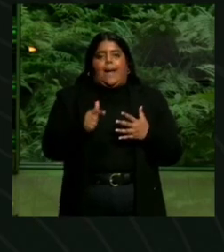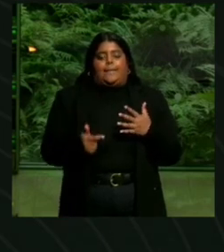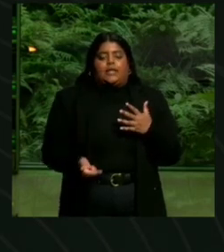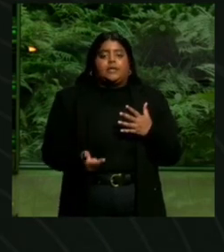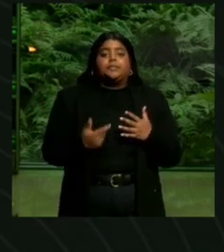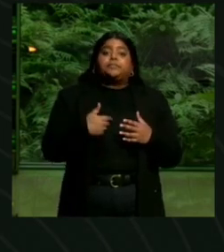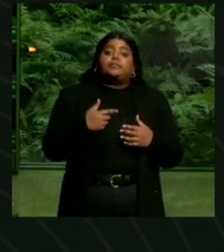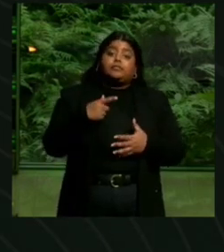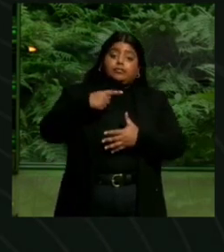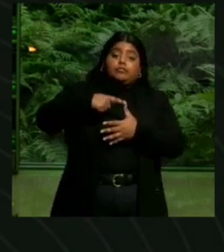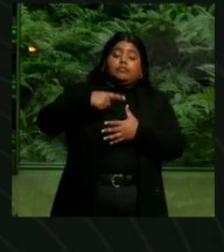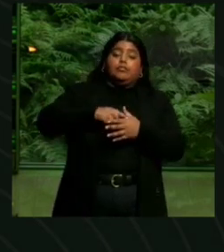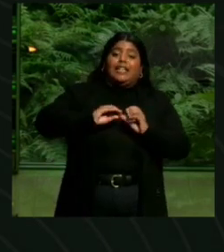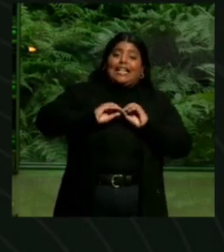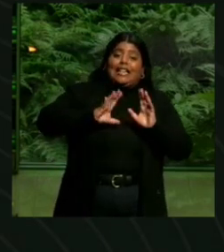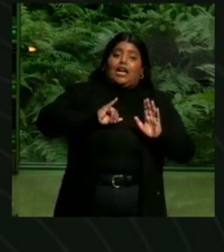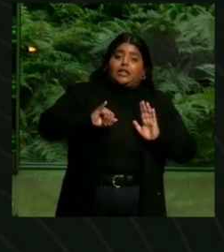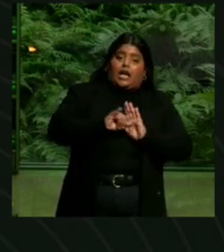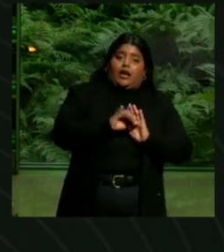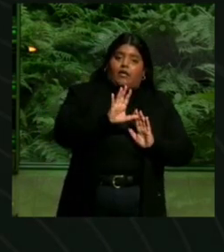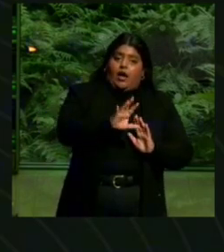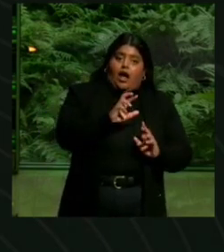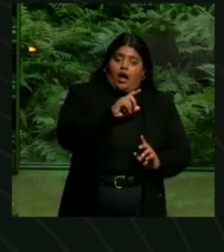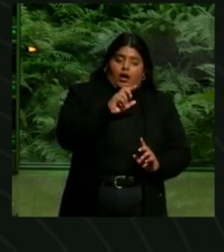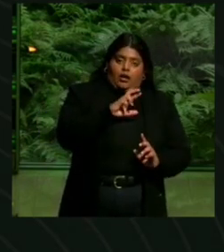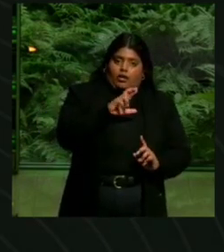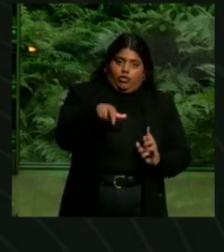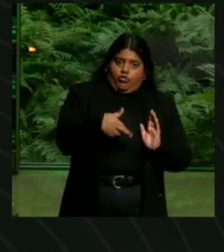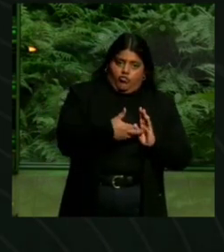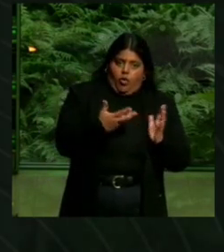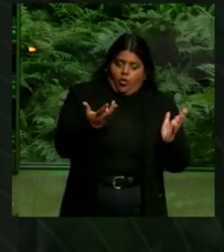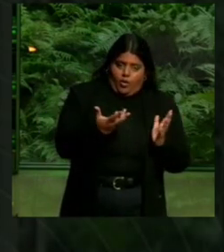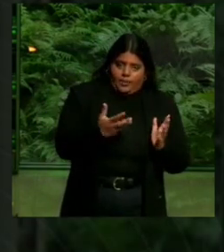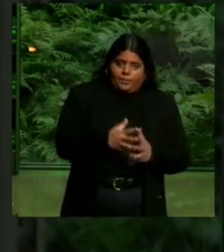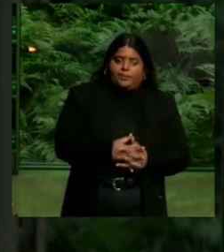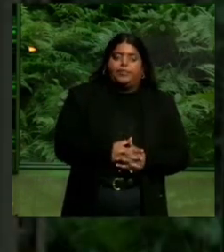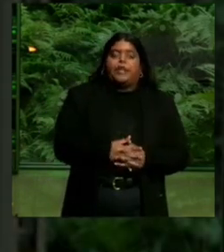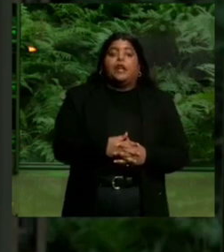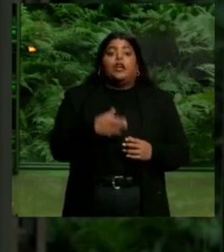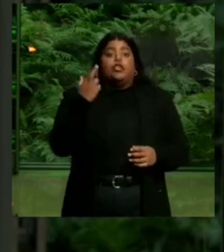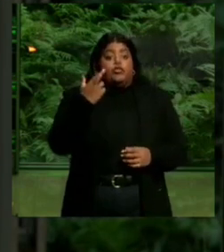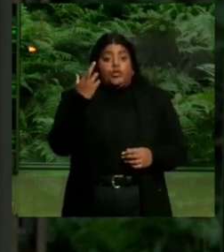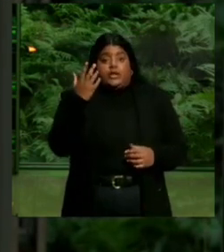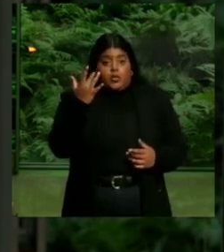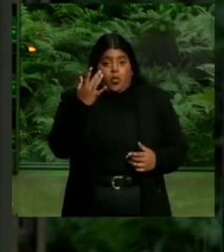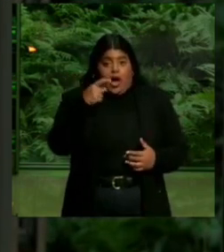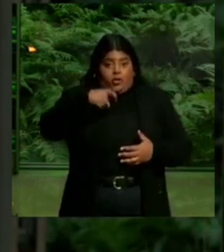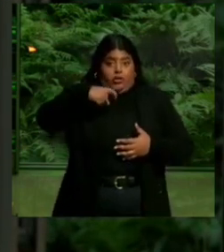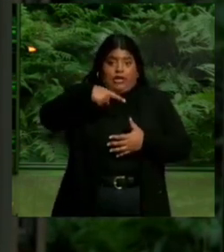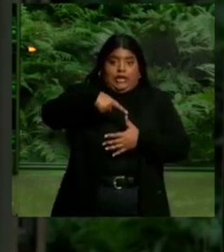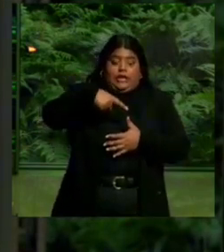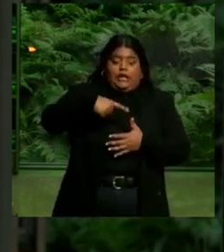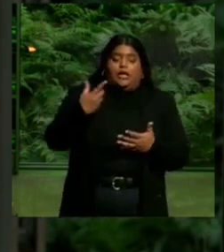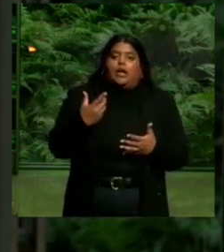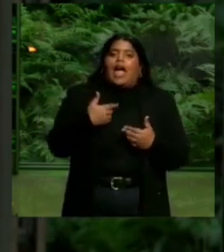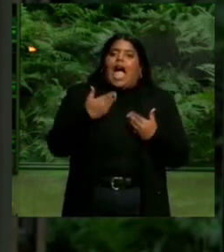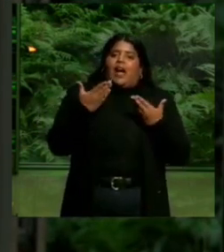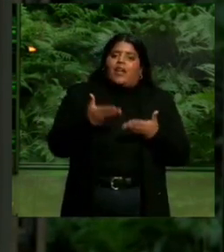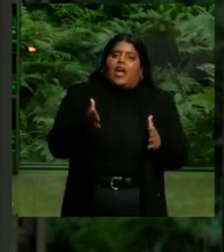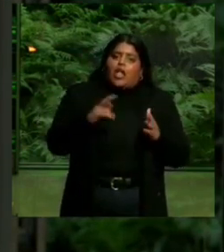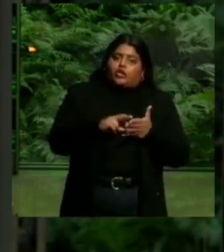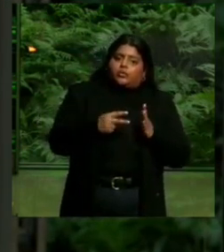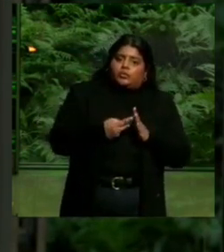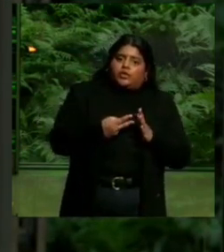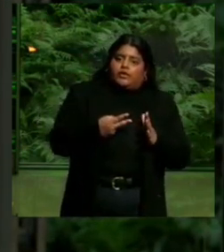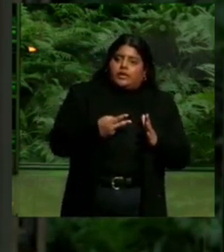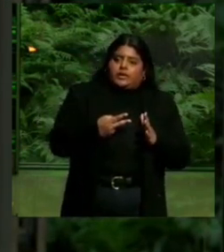the role you want ChatGPT to assume. The reason for that is because it has a large corpus of data